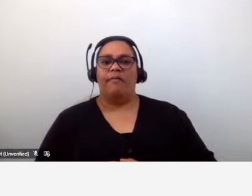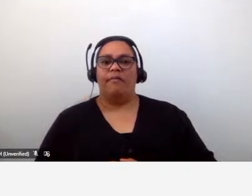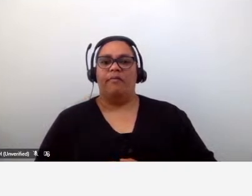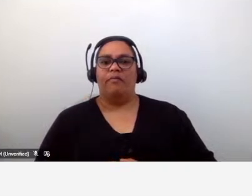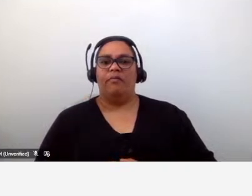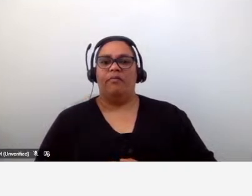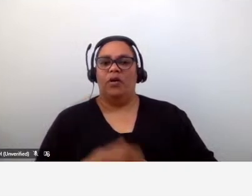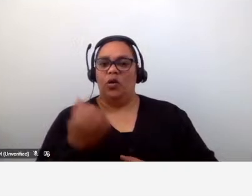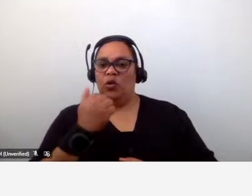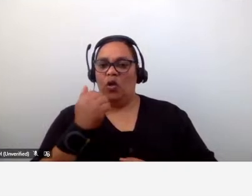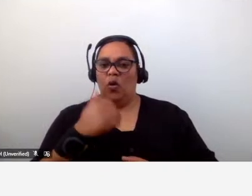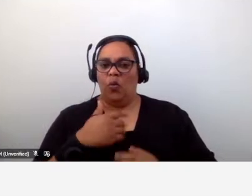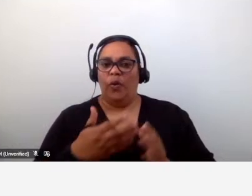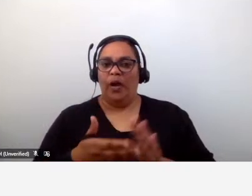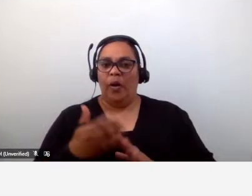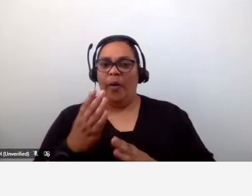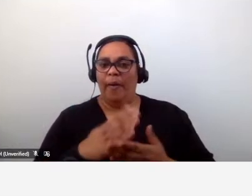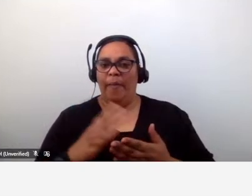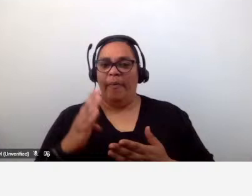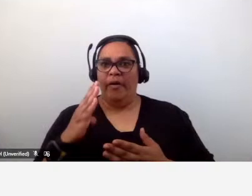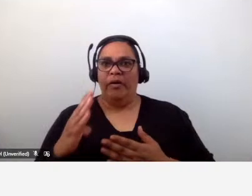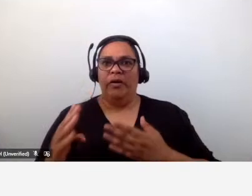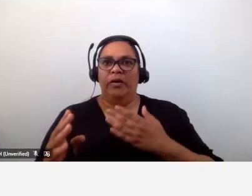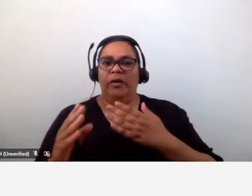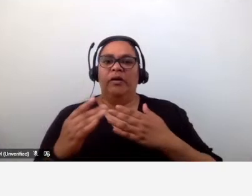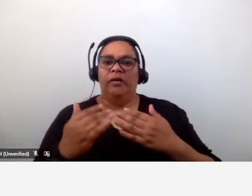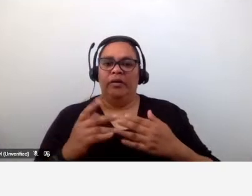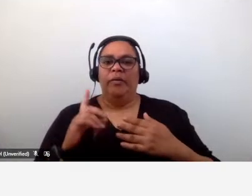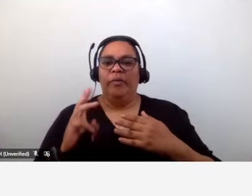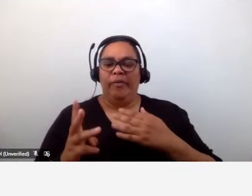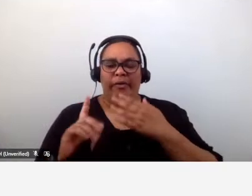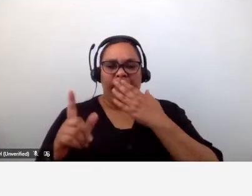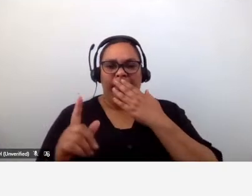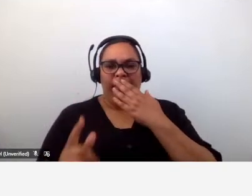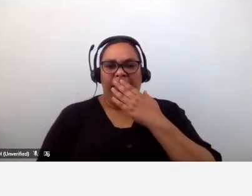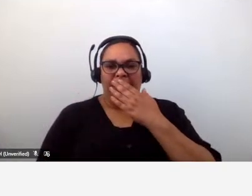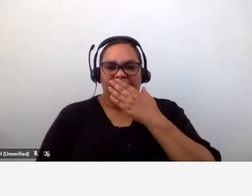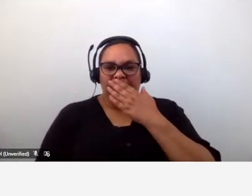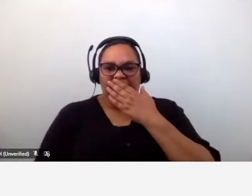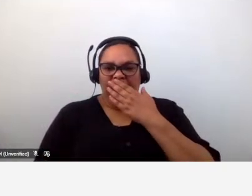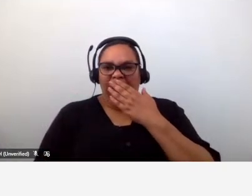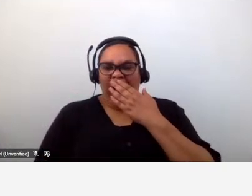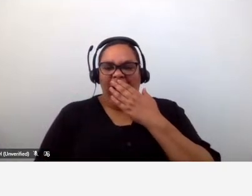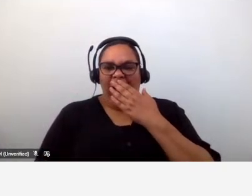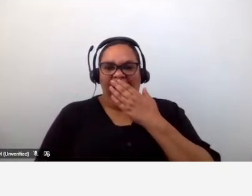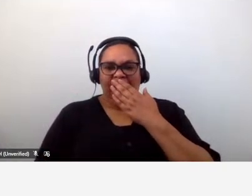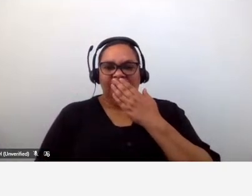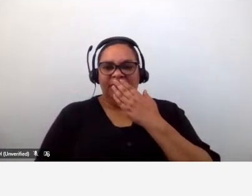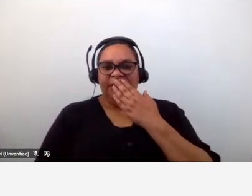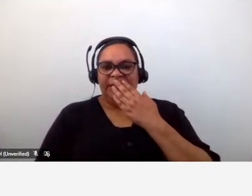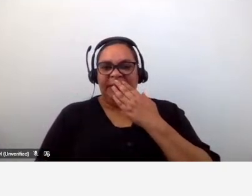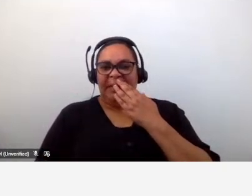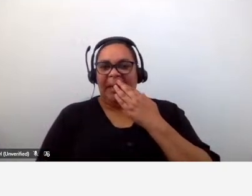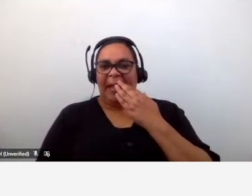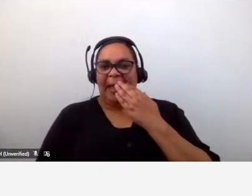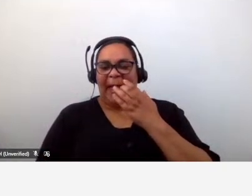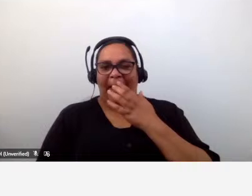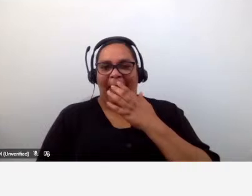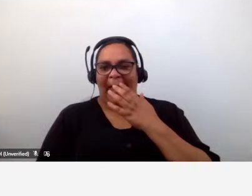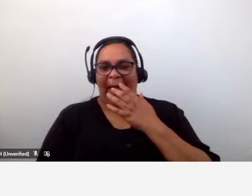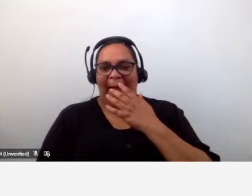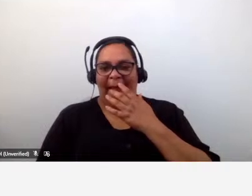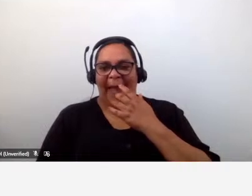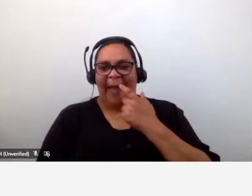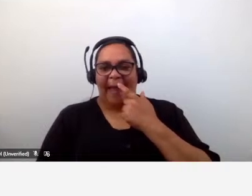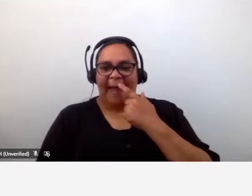Sorry, are we going to part B? Oh, okay. No, we're getting to part B. So we'll get there. Over to you, Minister.